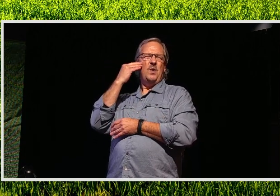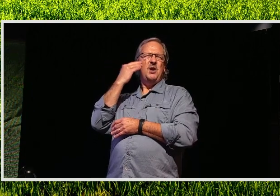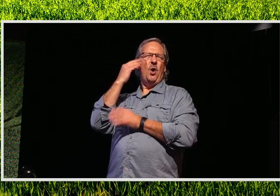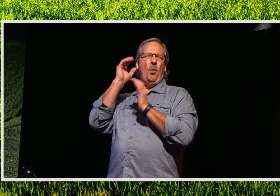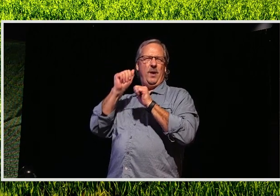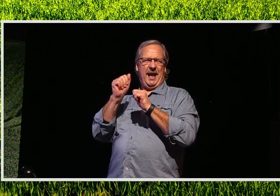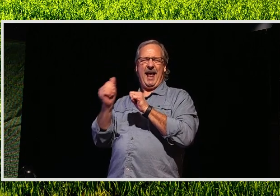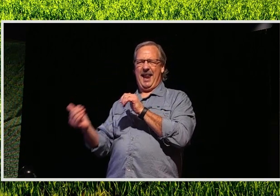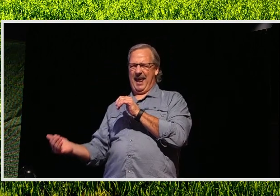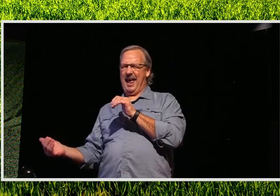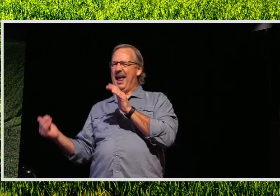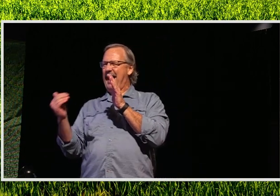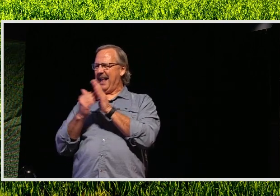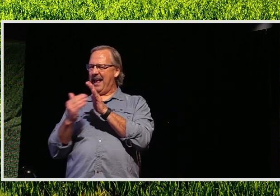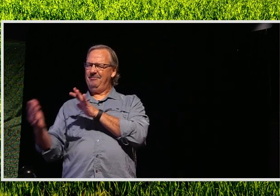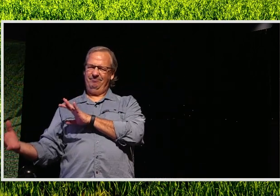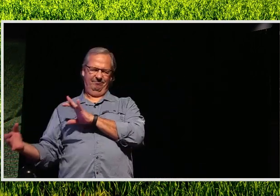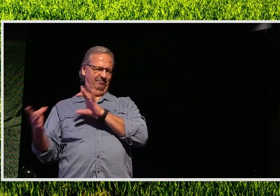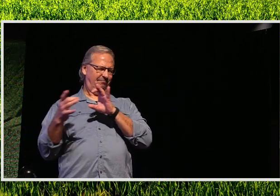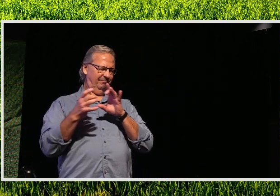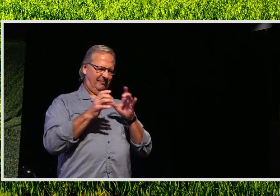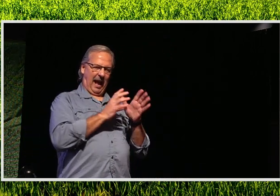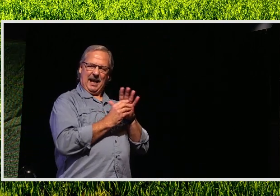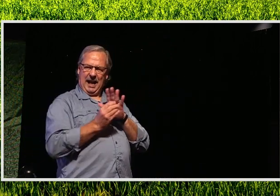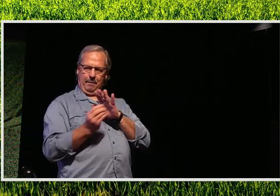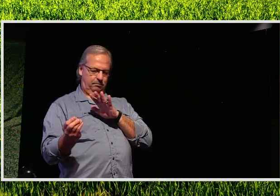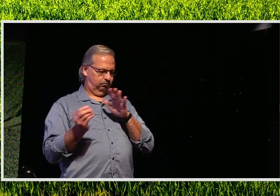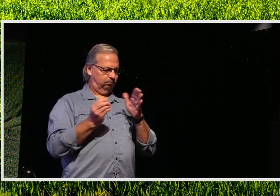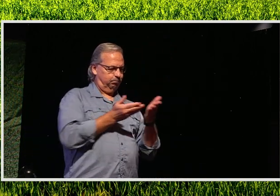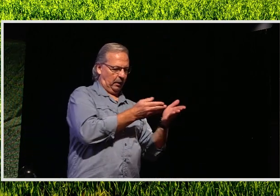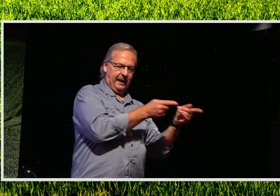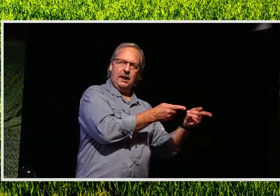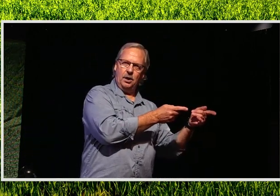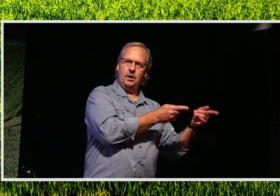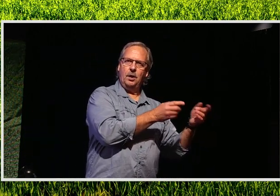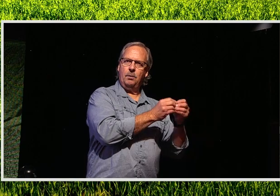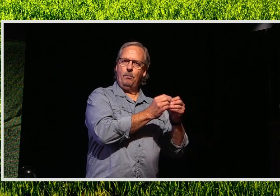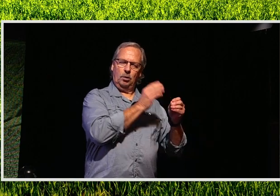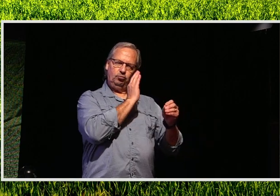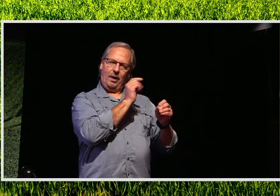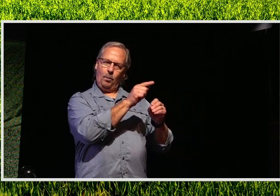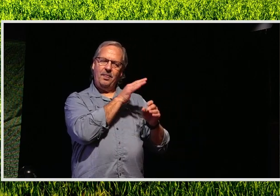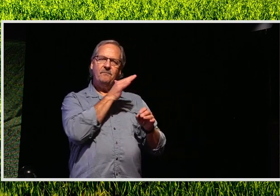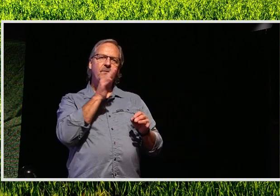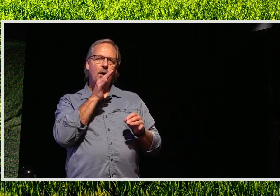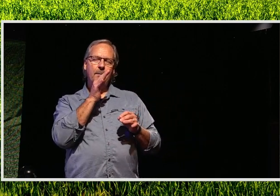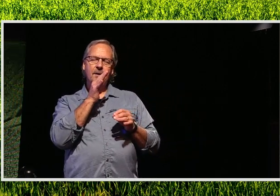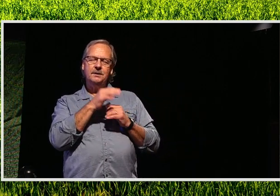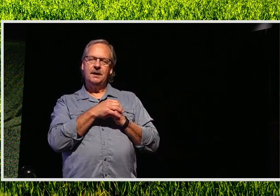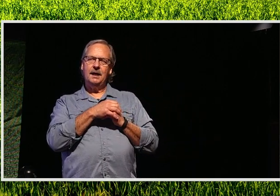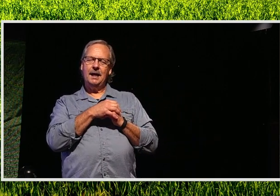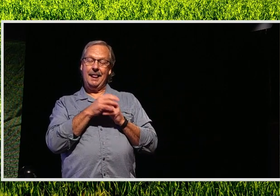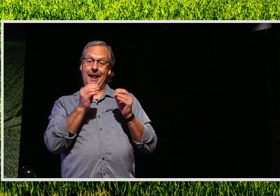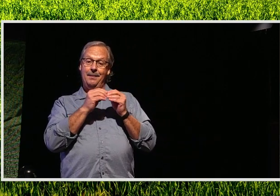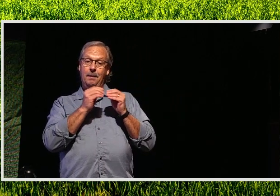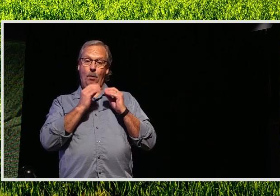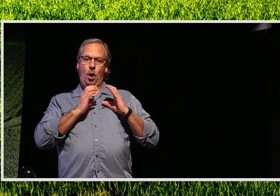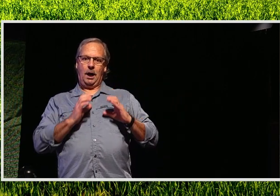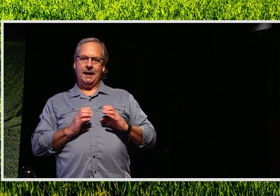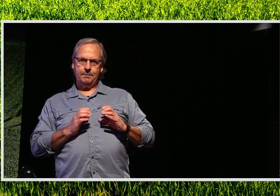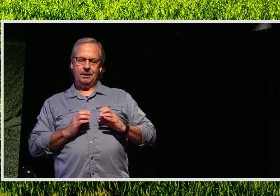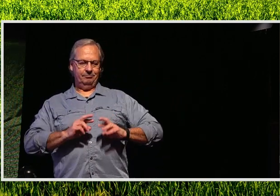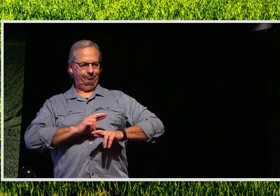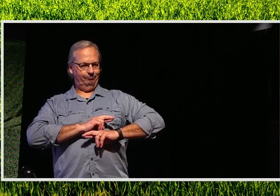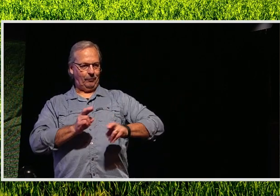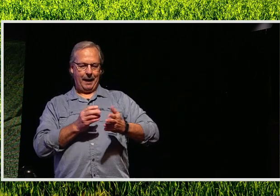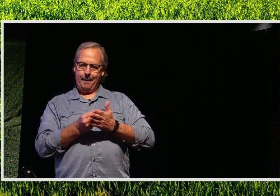can replicate that right here in the region, where there are more direct-to-consumer farmers and there are more customers that are ready